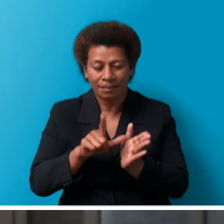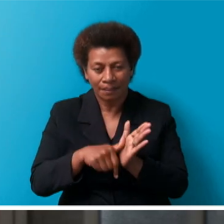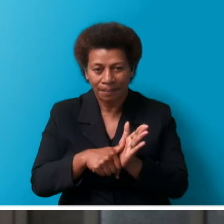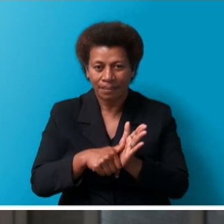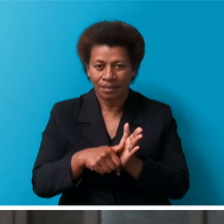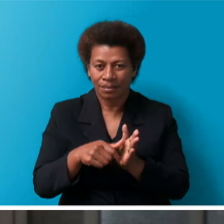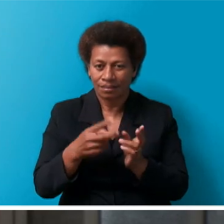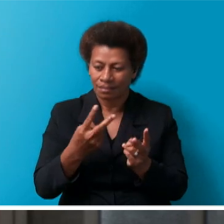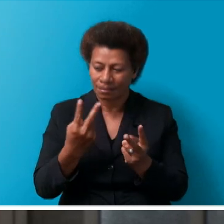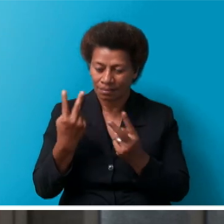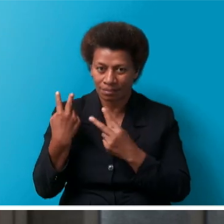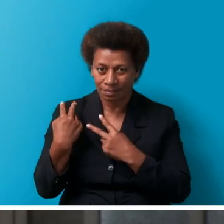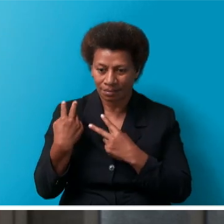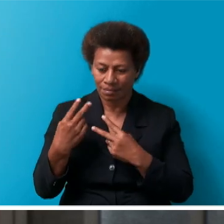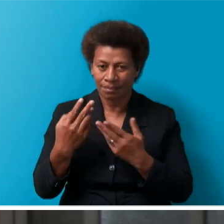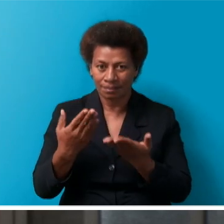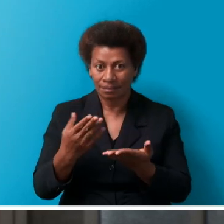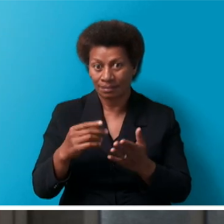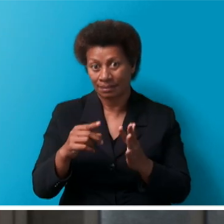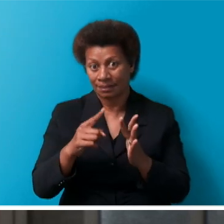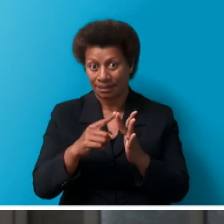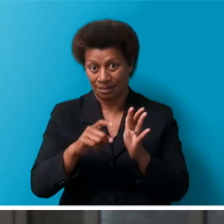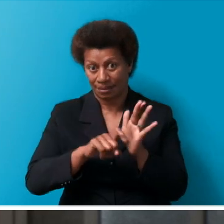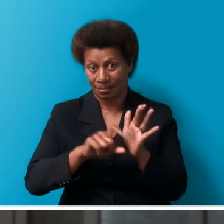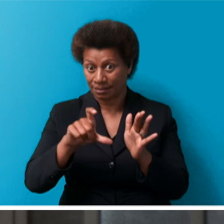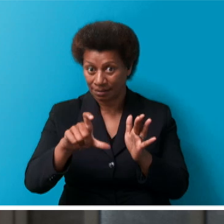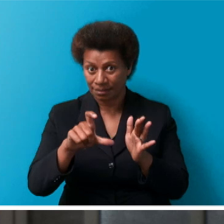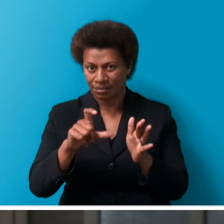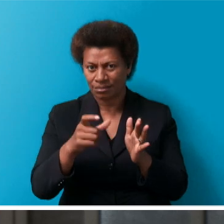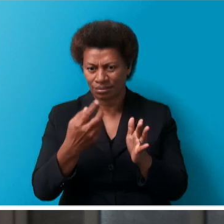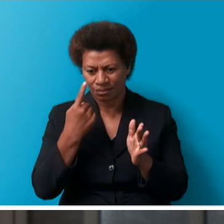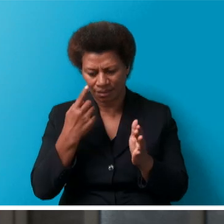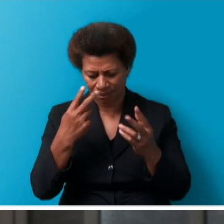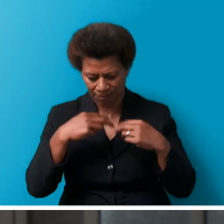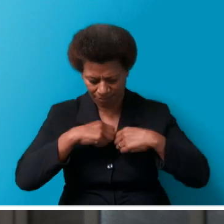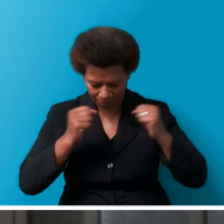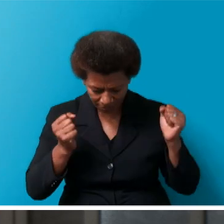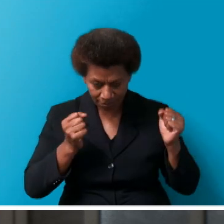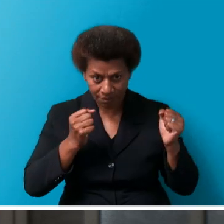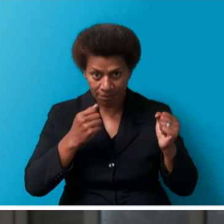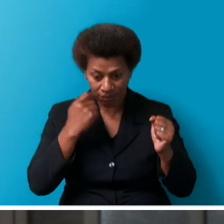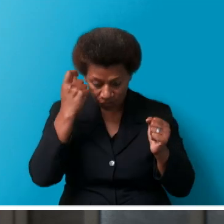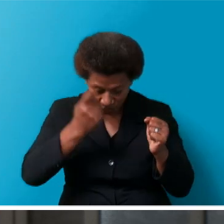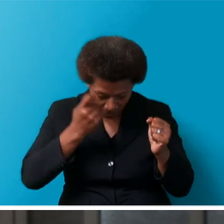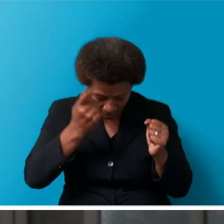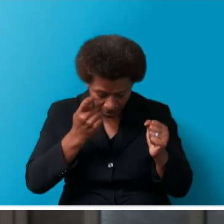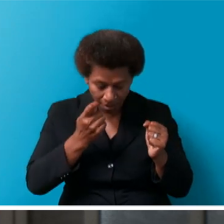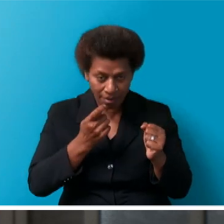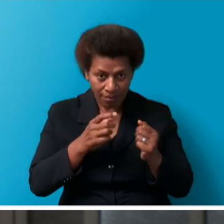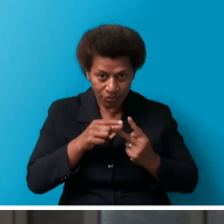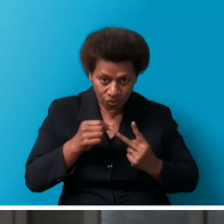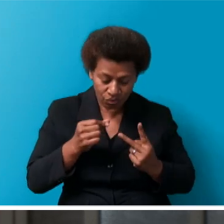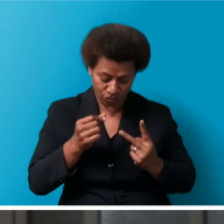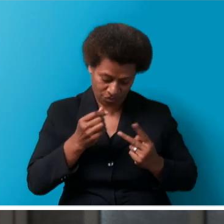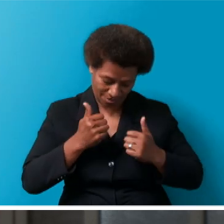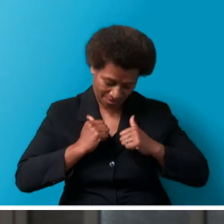give the TRC our support, to reflect on our past traumas and choose to heal and move